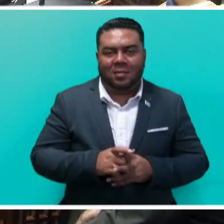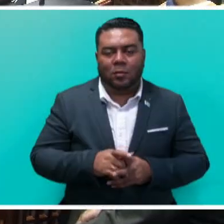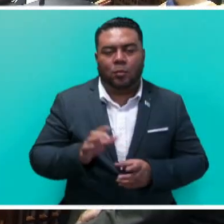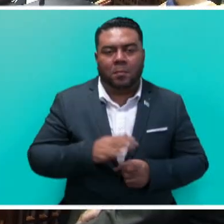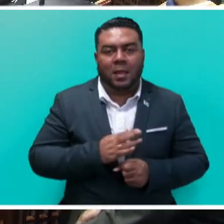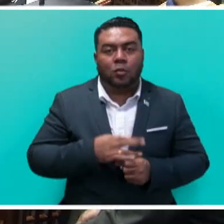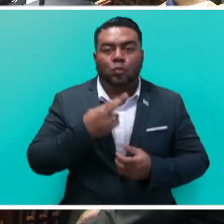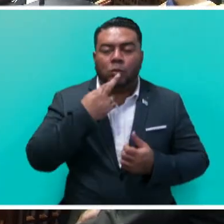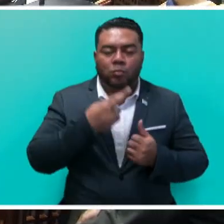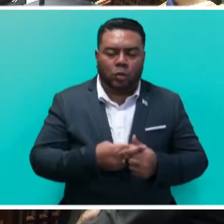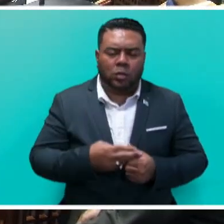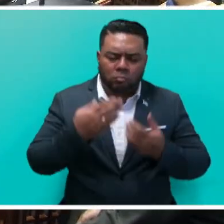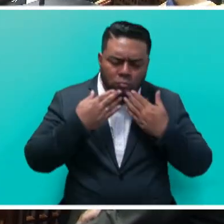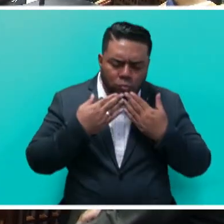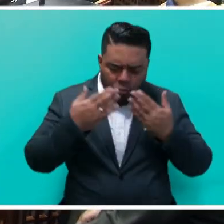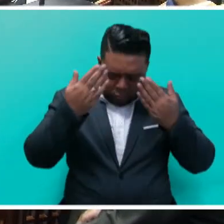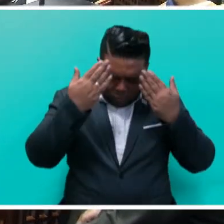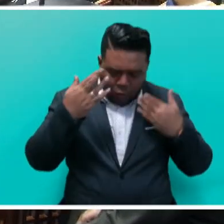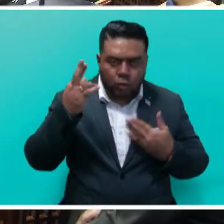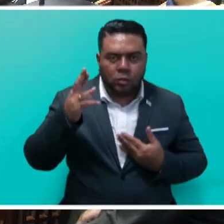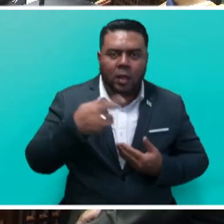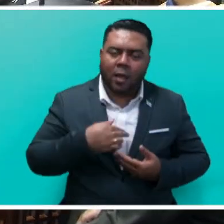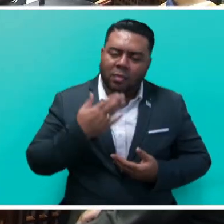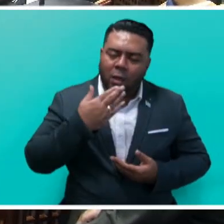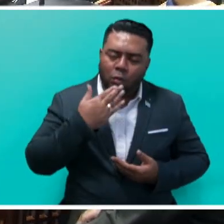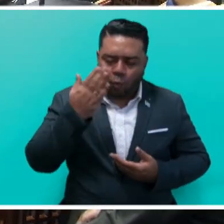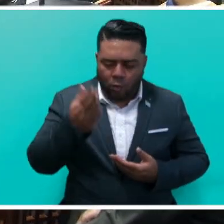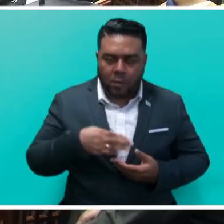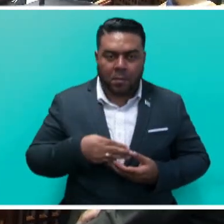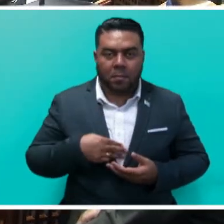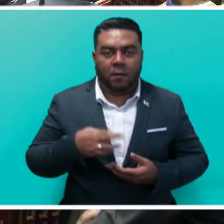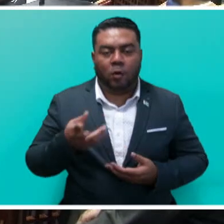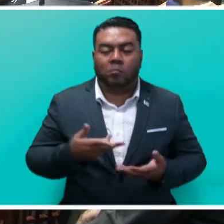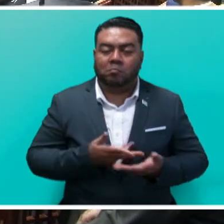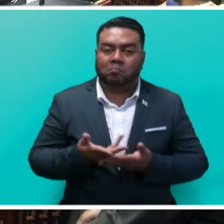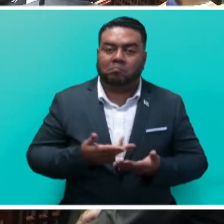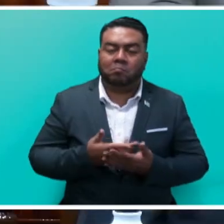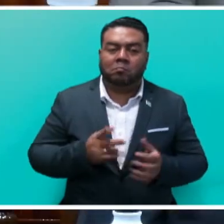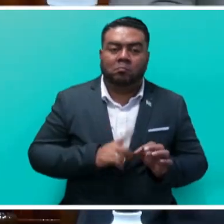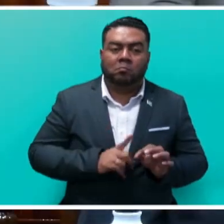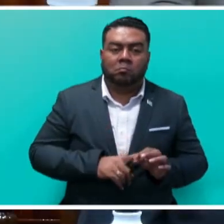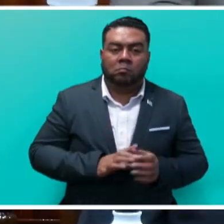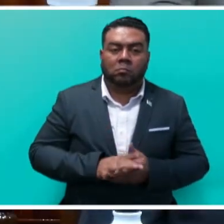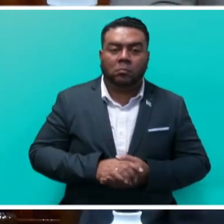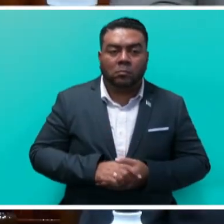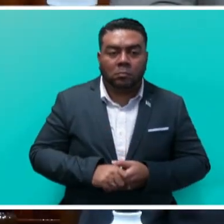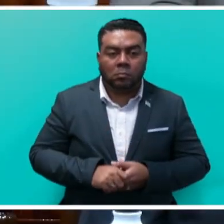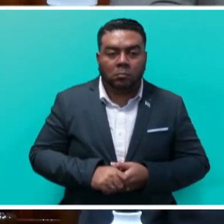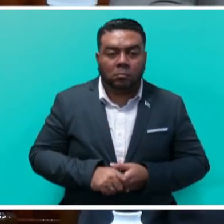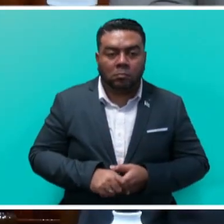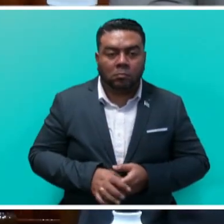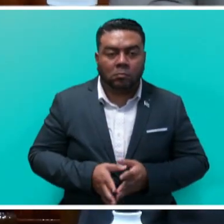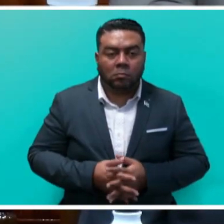Thank you, Mr. Speaker, sir, and I thank the honourable member for this question. Mr. Speaker, sir, lending,